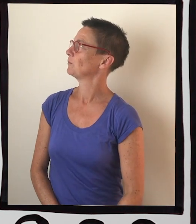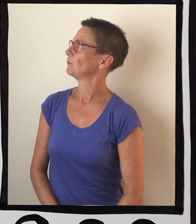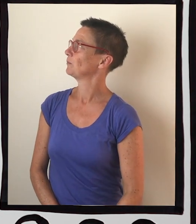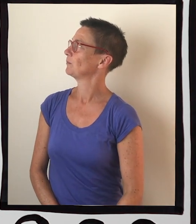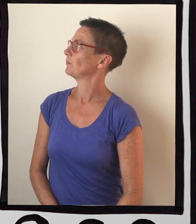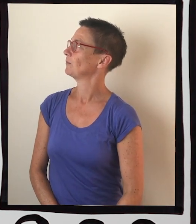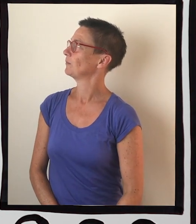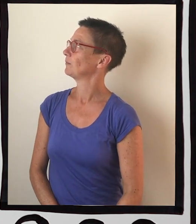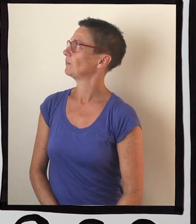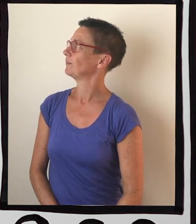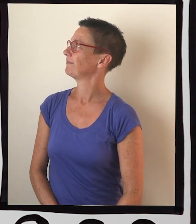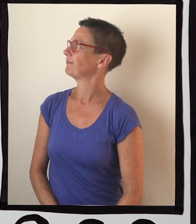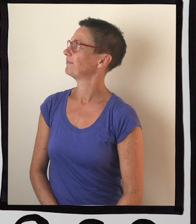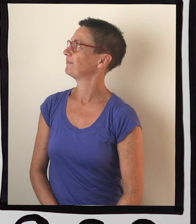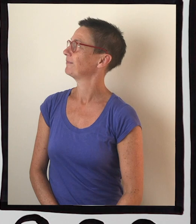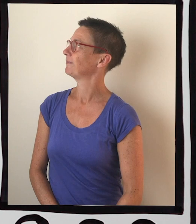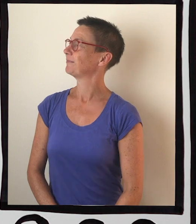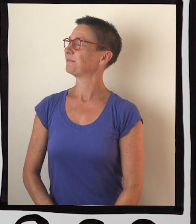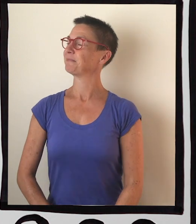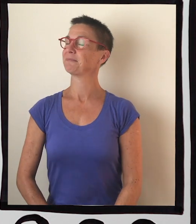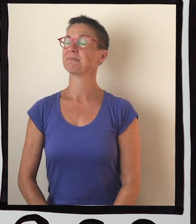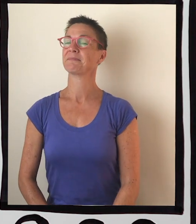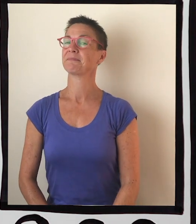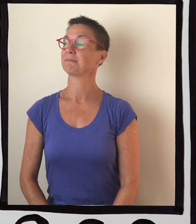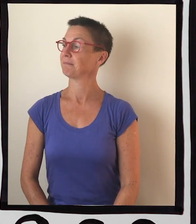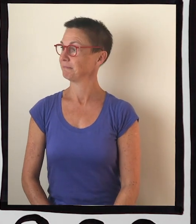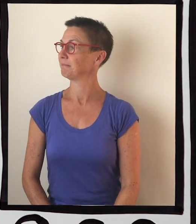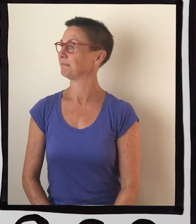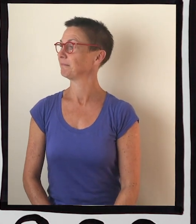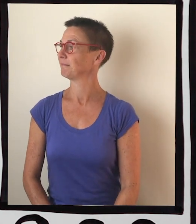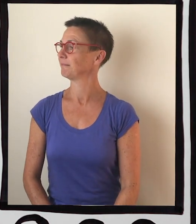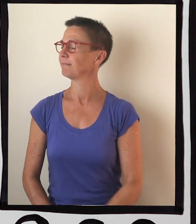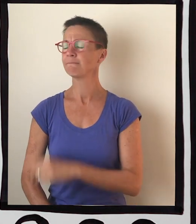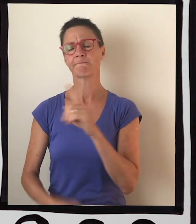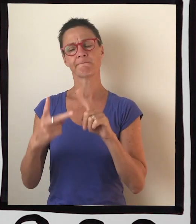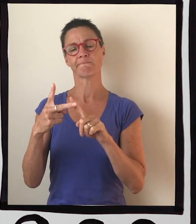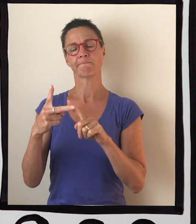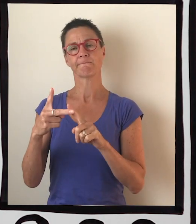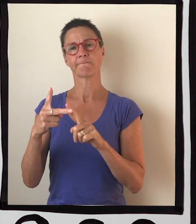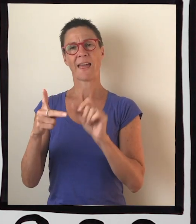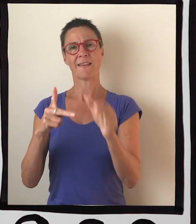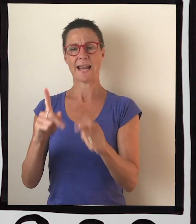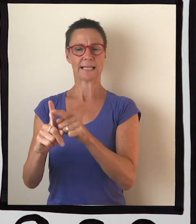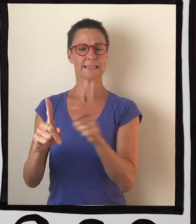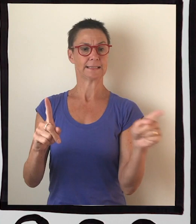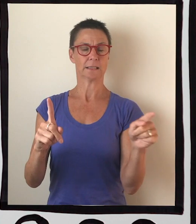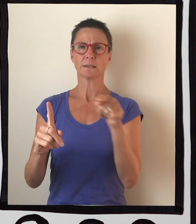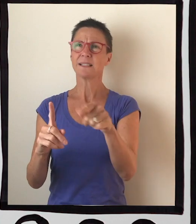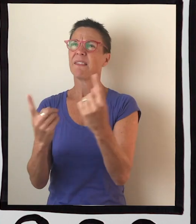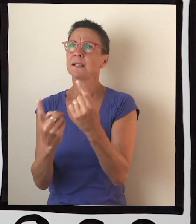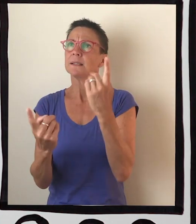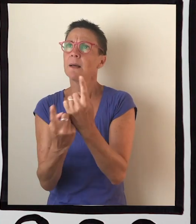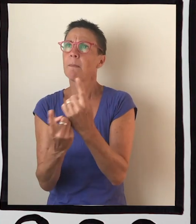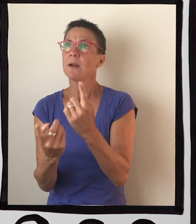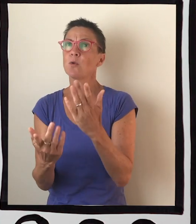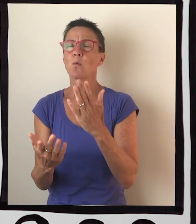to draw. Yep. Great. I want you next to think